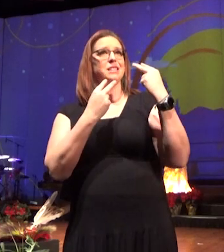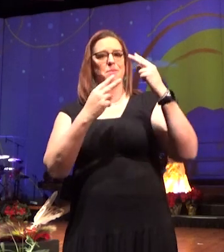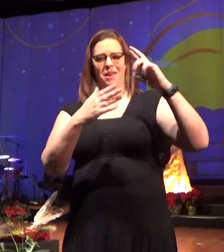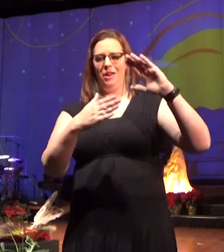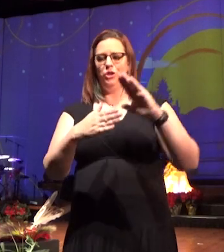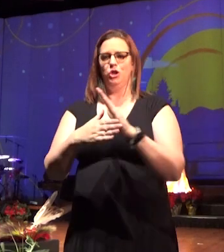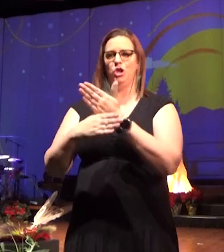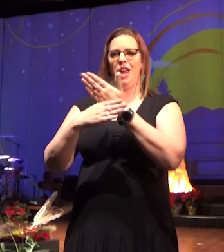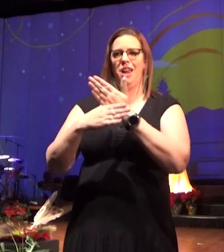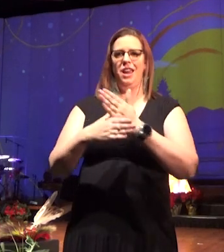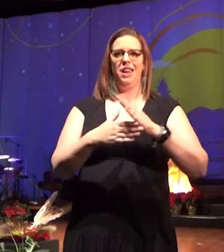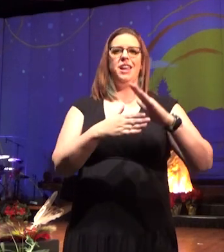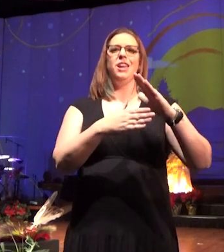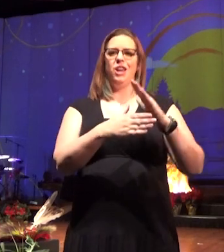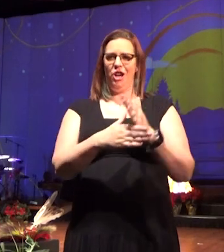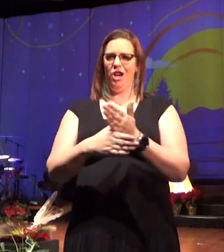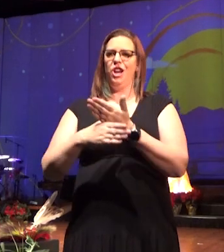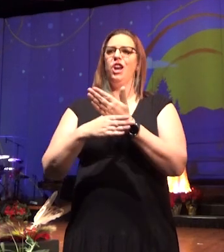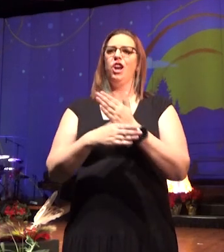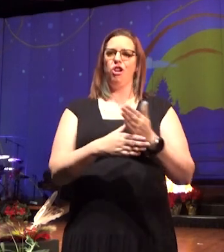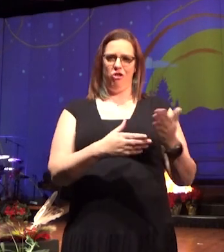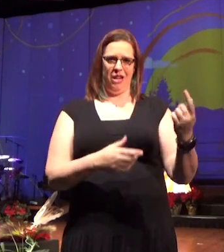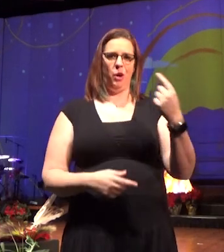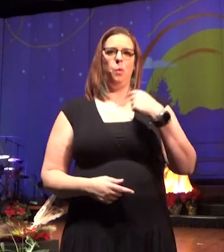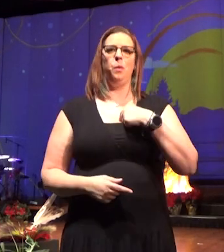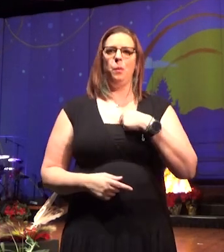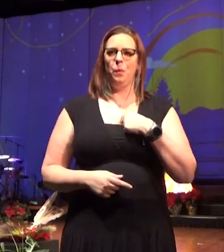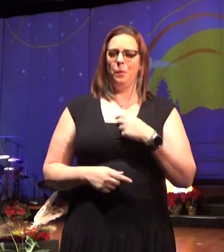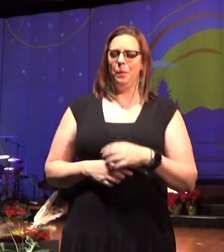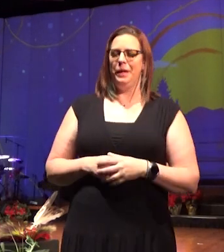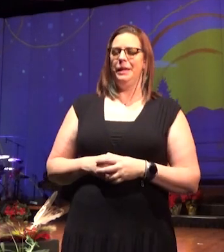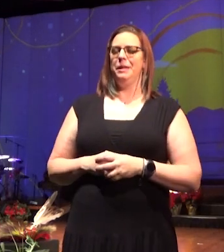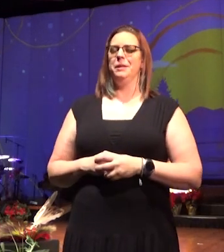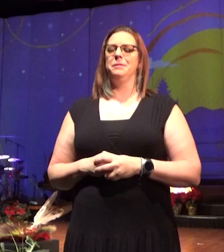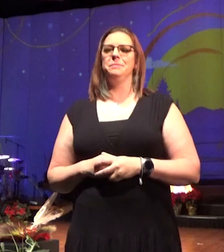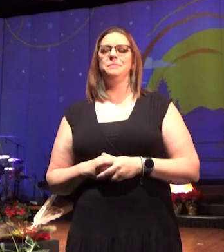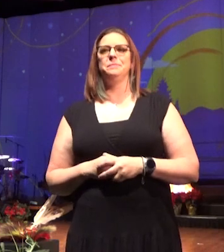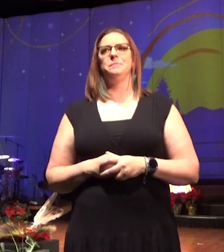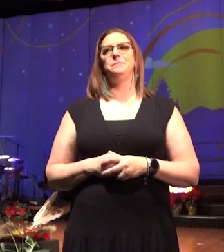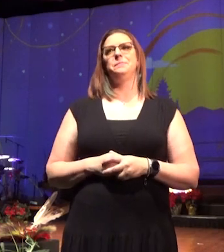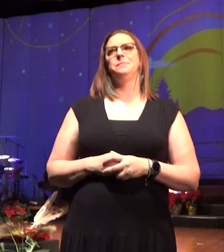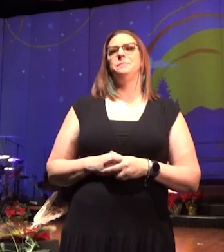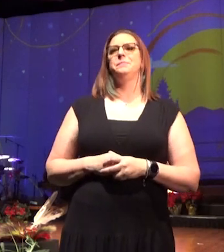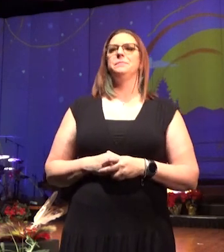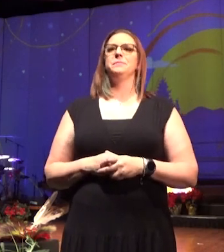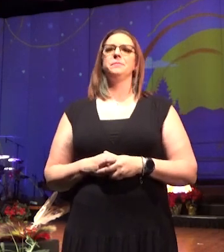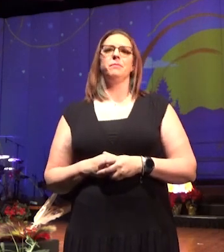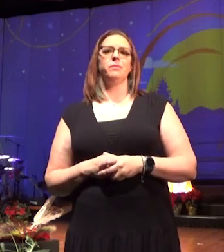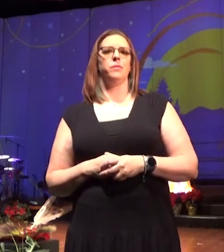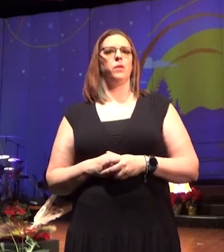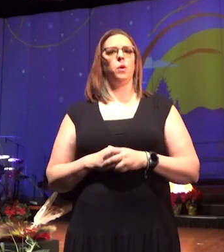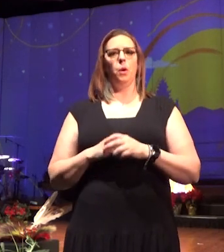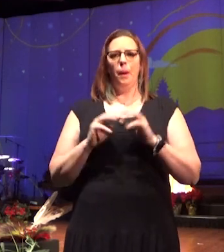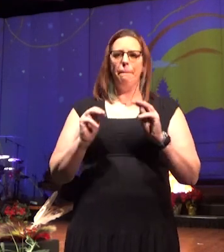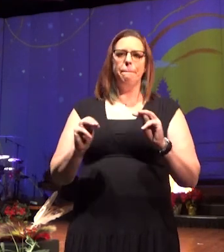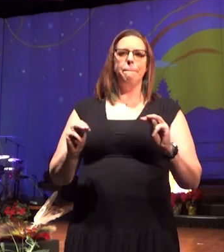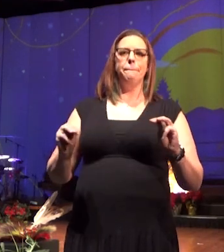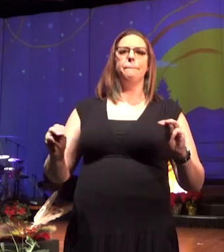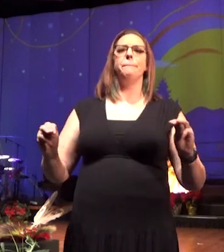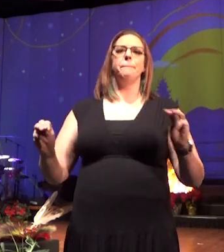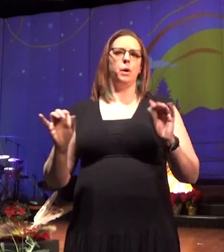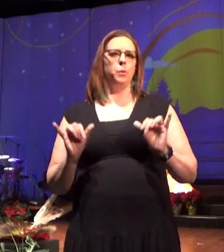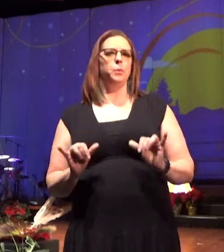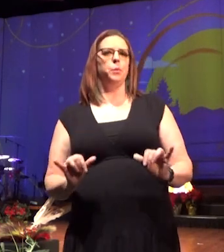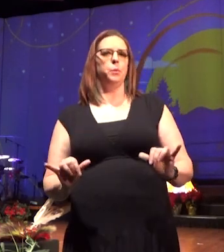sharing with me. Mm-hmm.